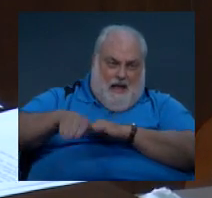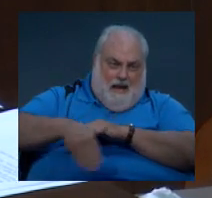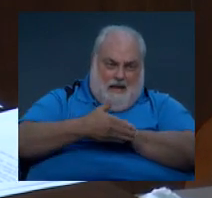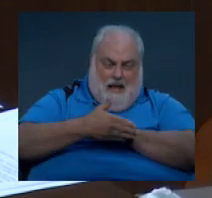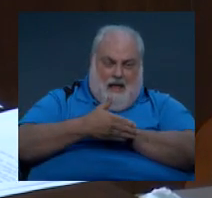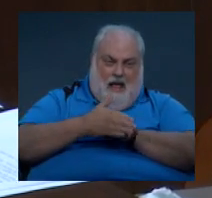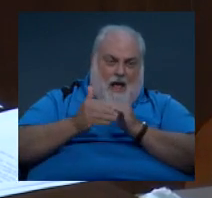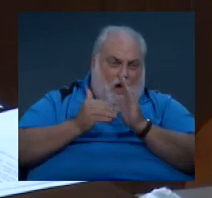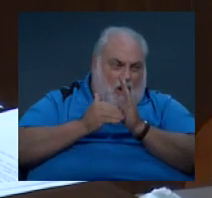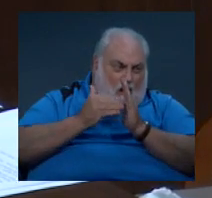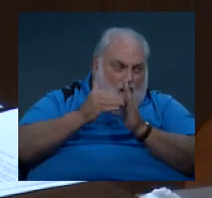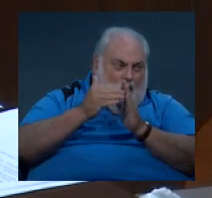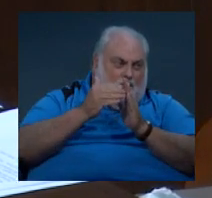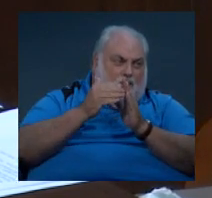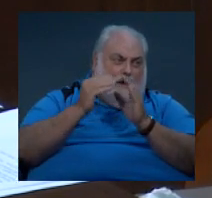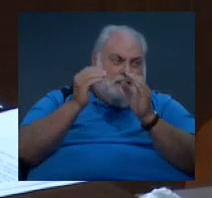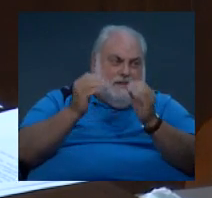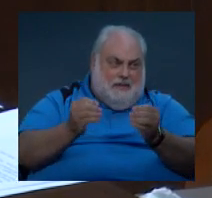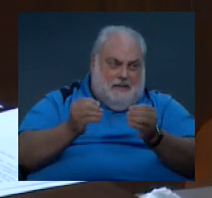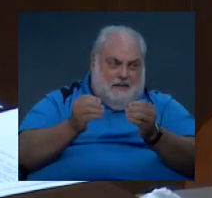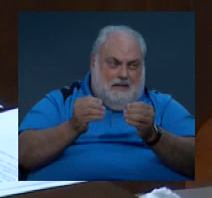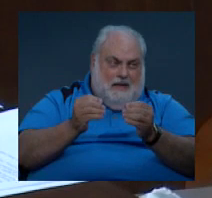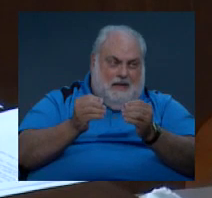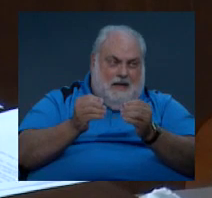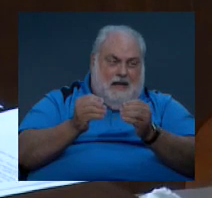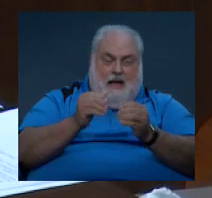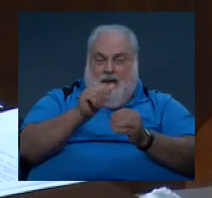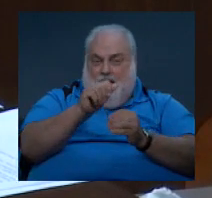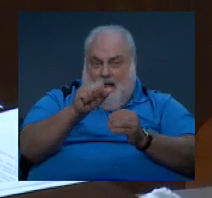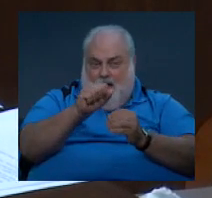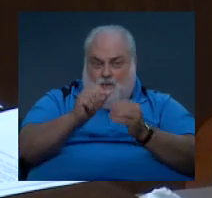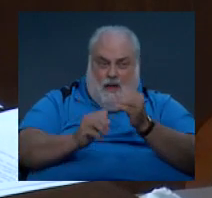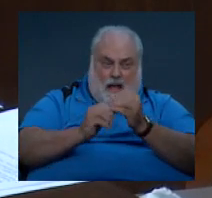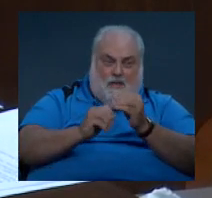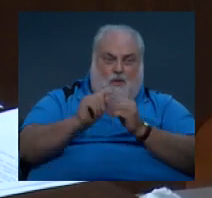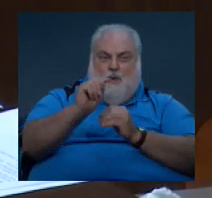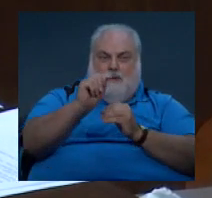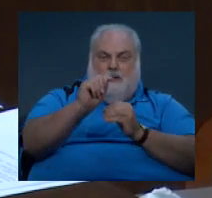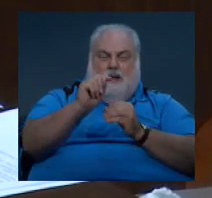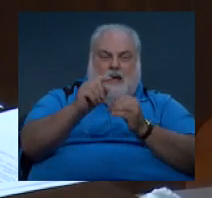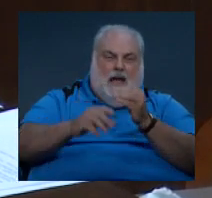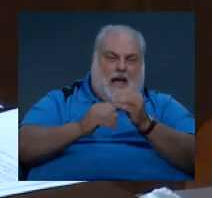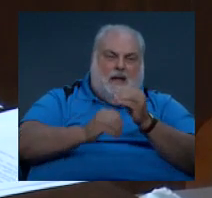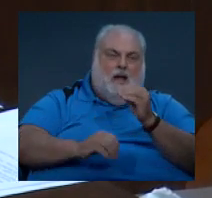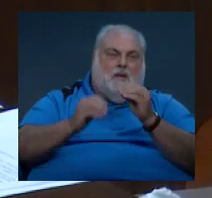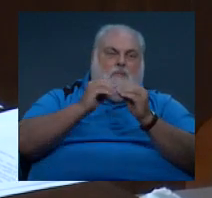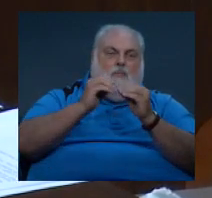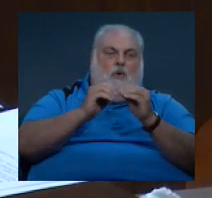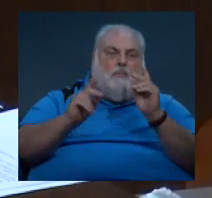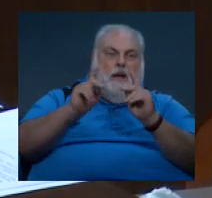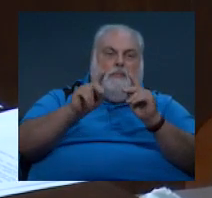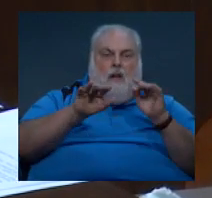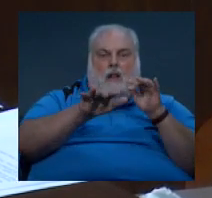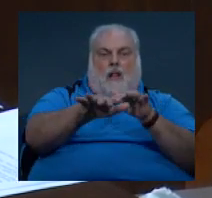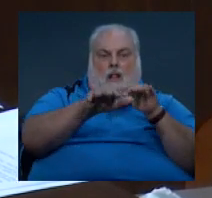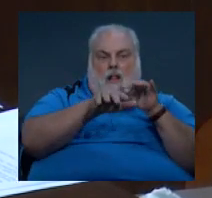how often, or anything. And as we add the restrooms, this is just going to add more people in